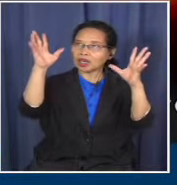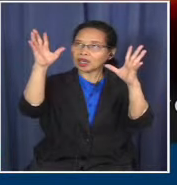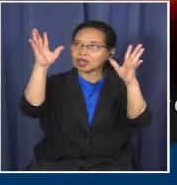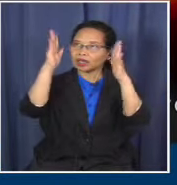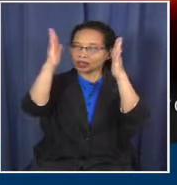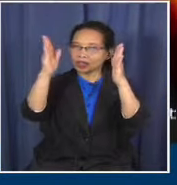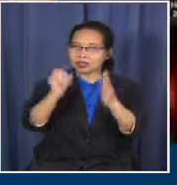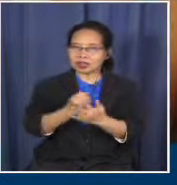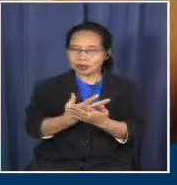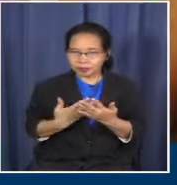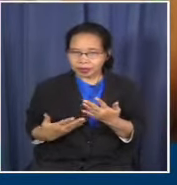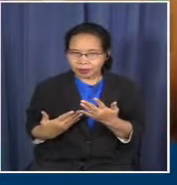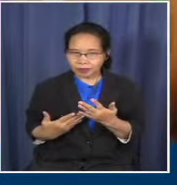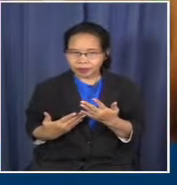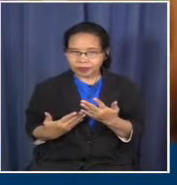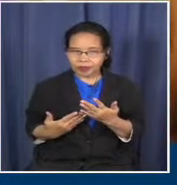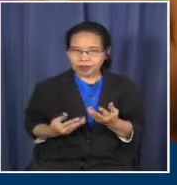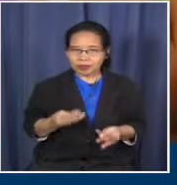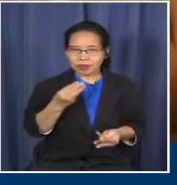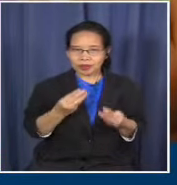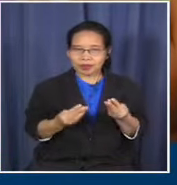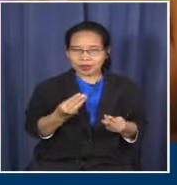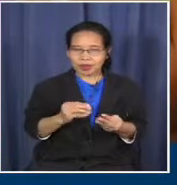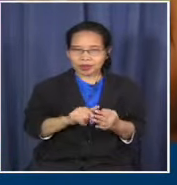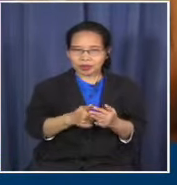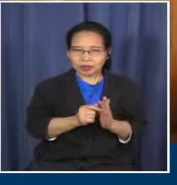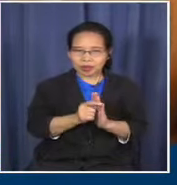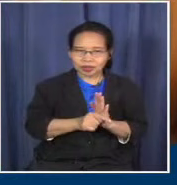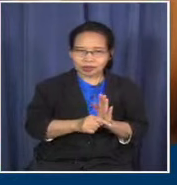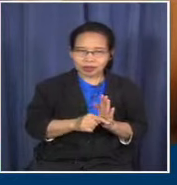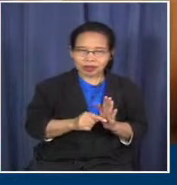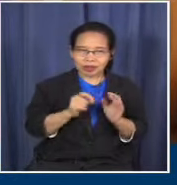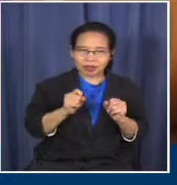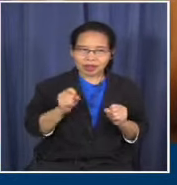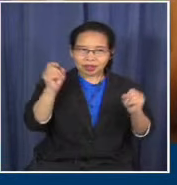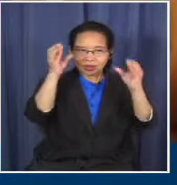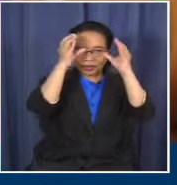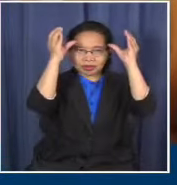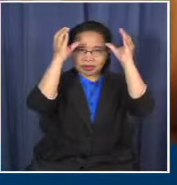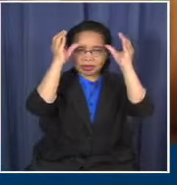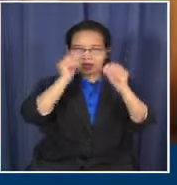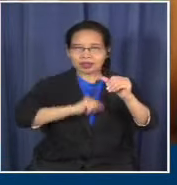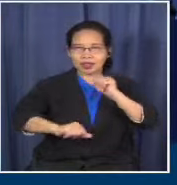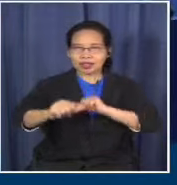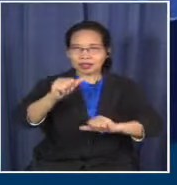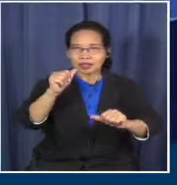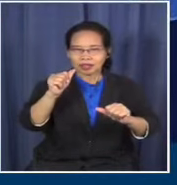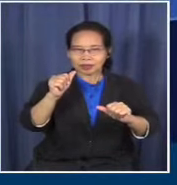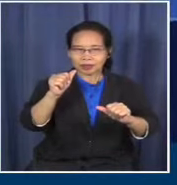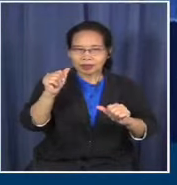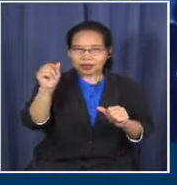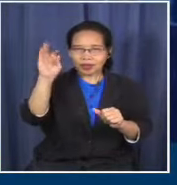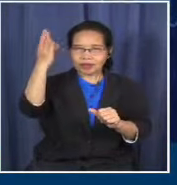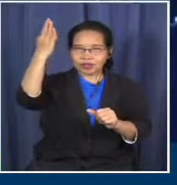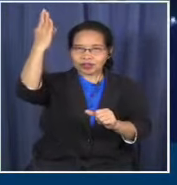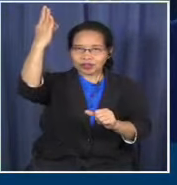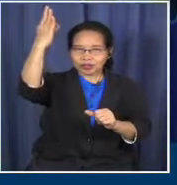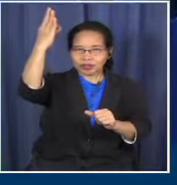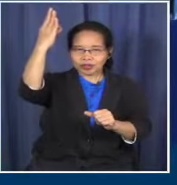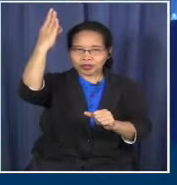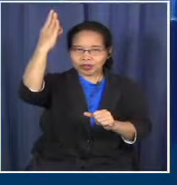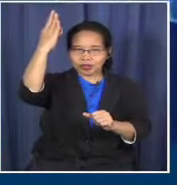Of something maybe in those times can be considered scientific fiction.